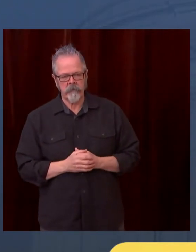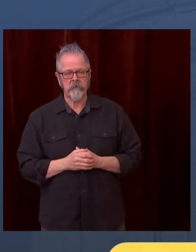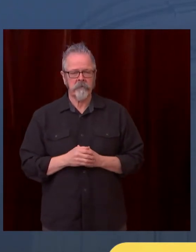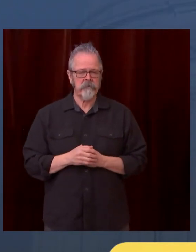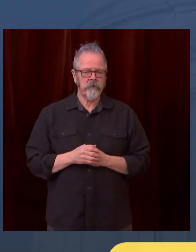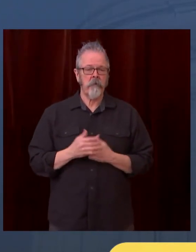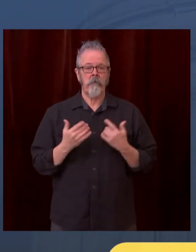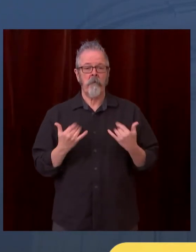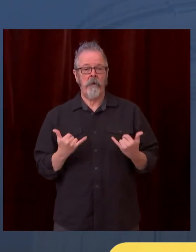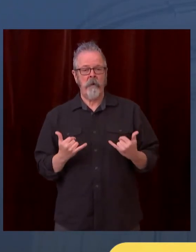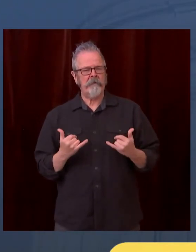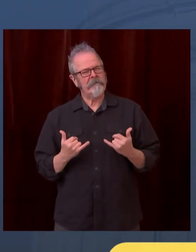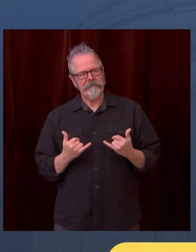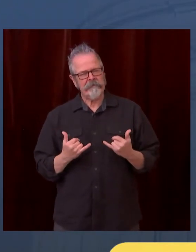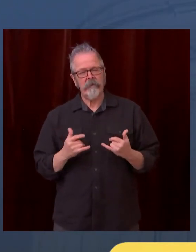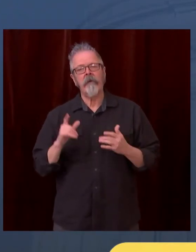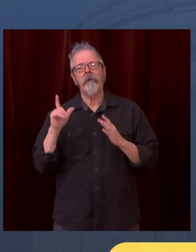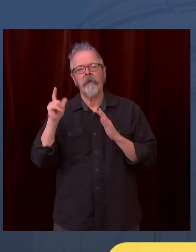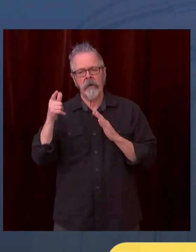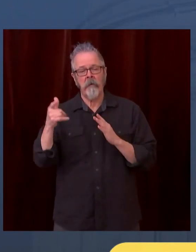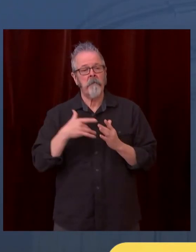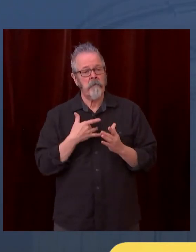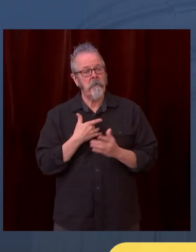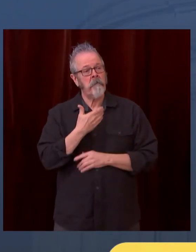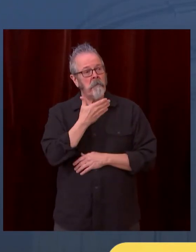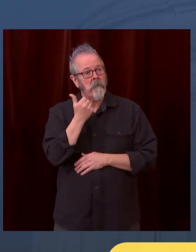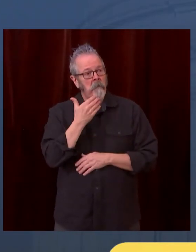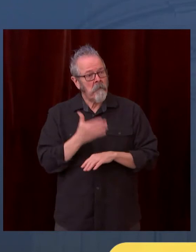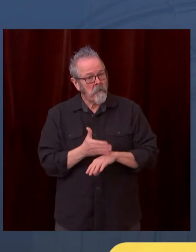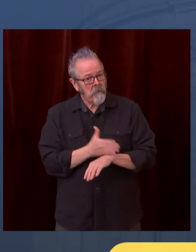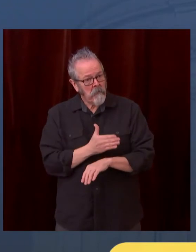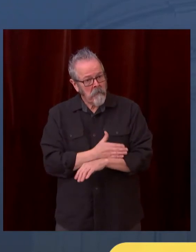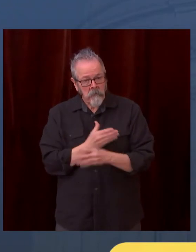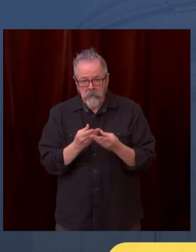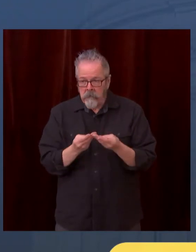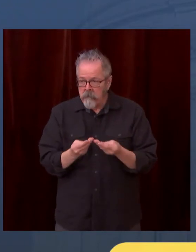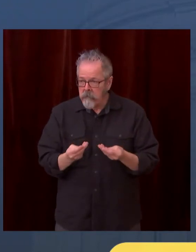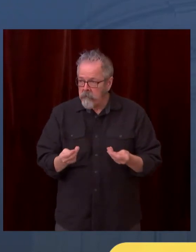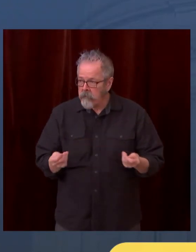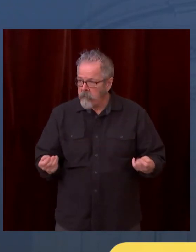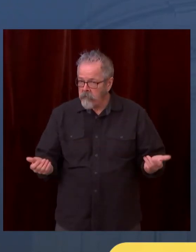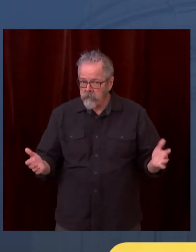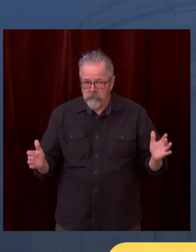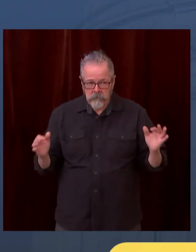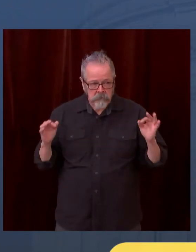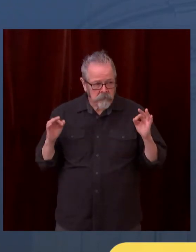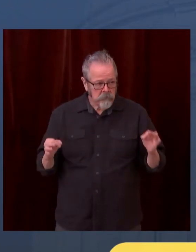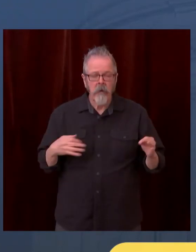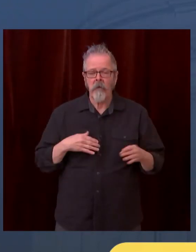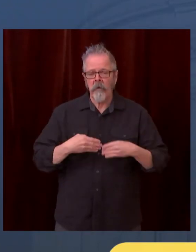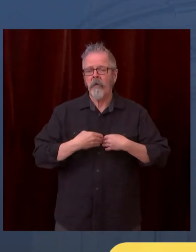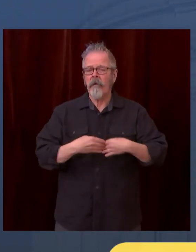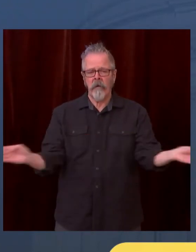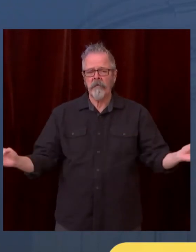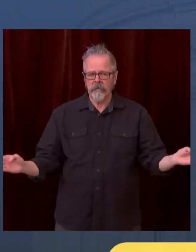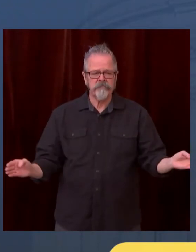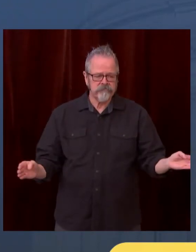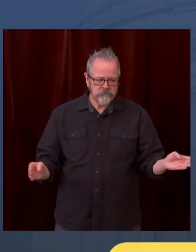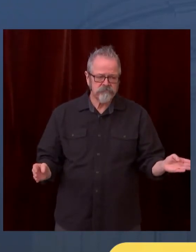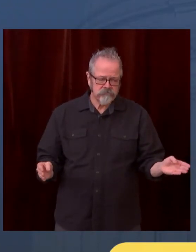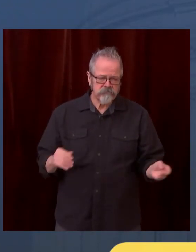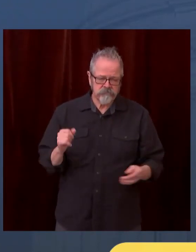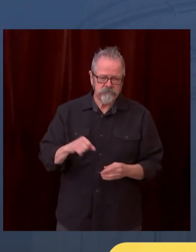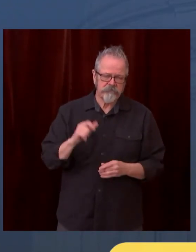other pandemic restrictions of the nature that you have suggested. But I think